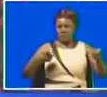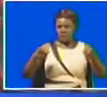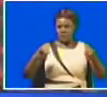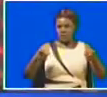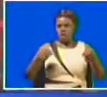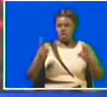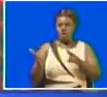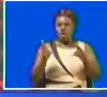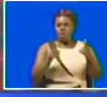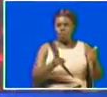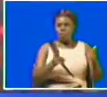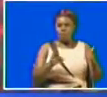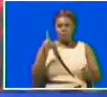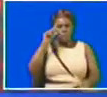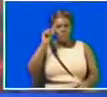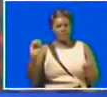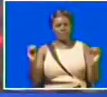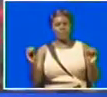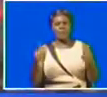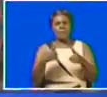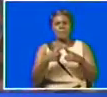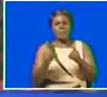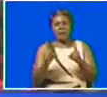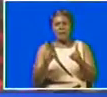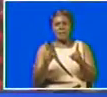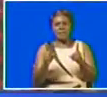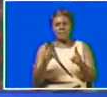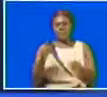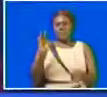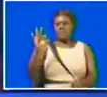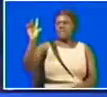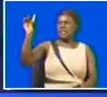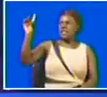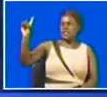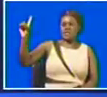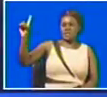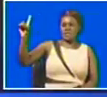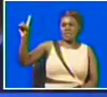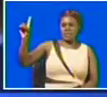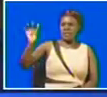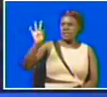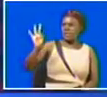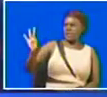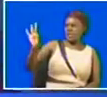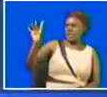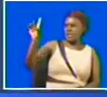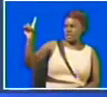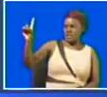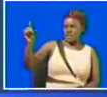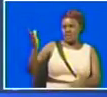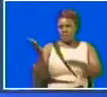Not your ordinary photographic image, but a 3D figurine. So this is the 3D file. It's a